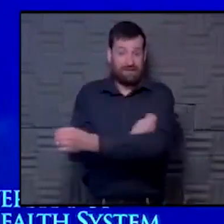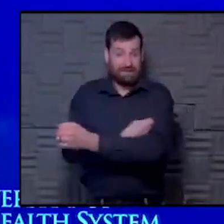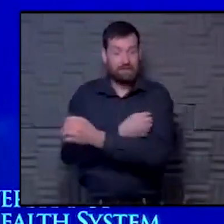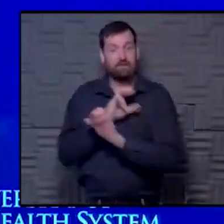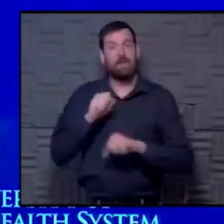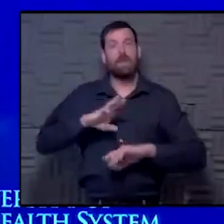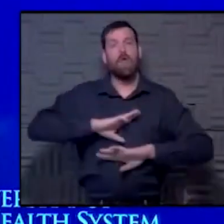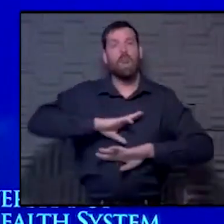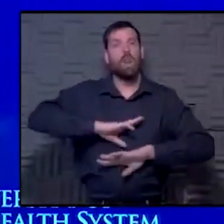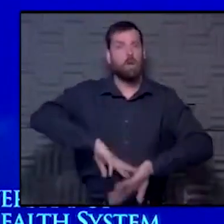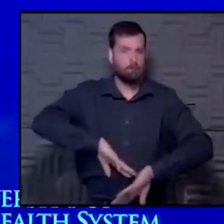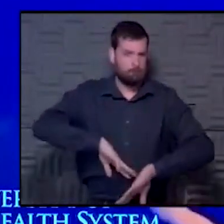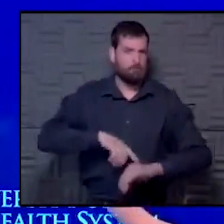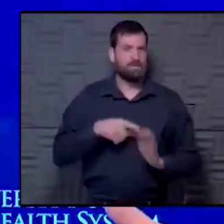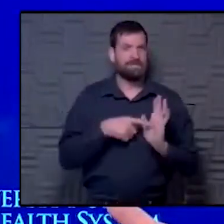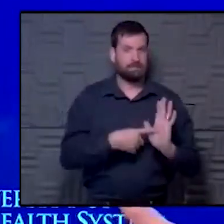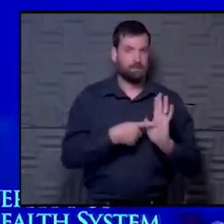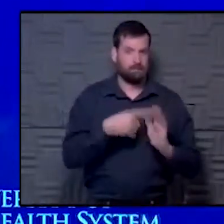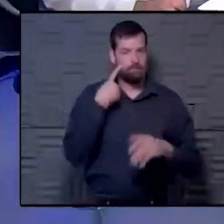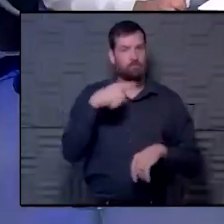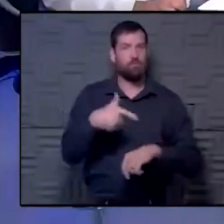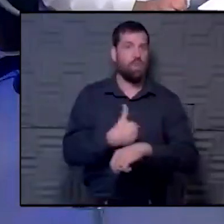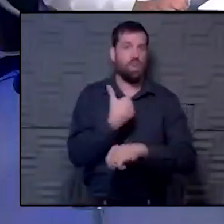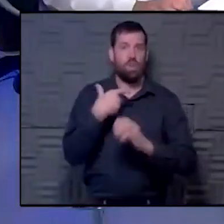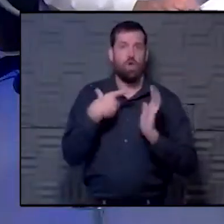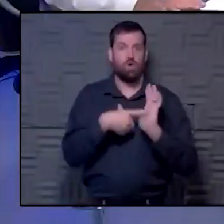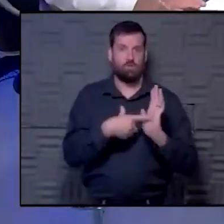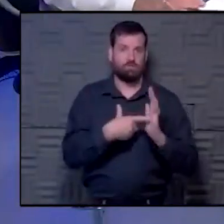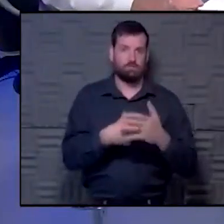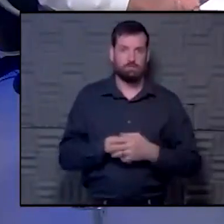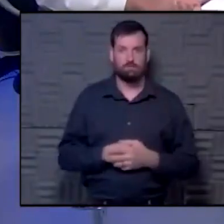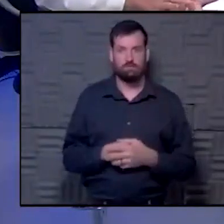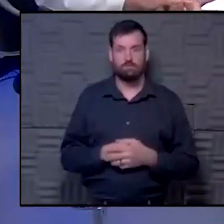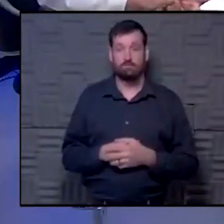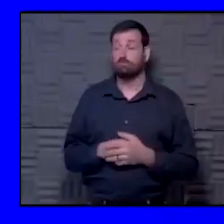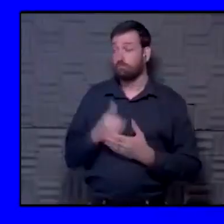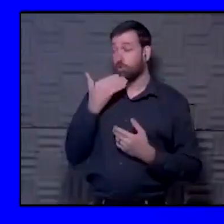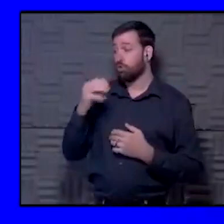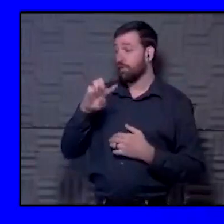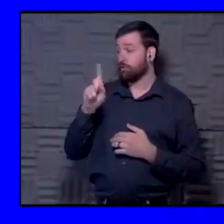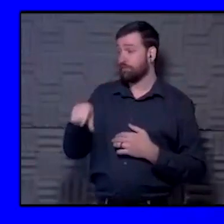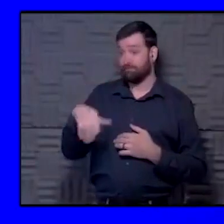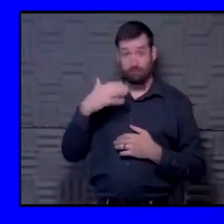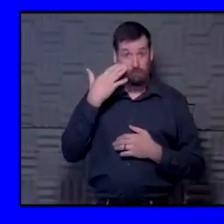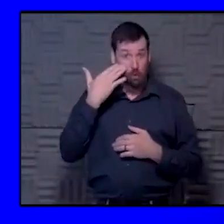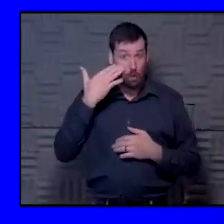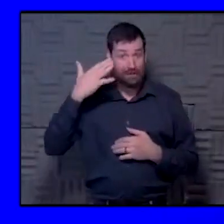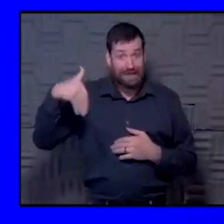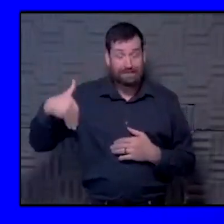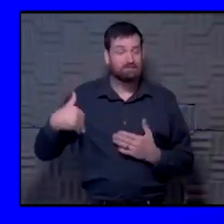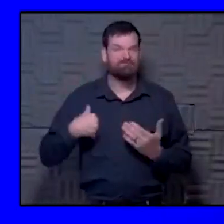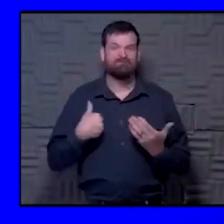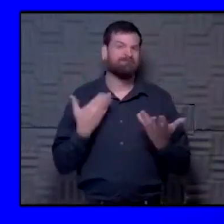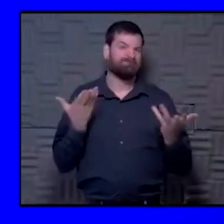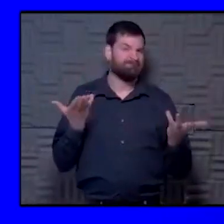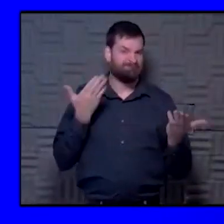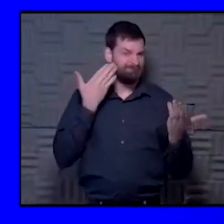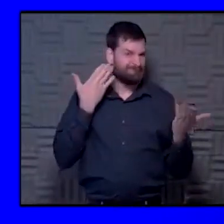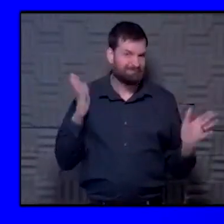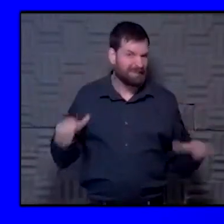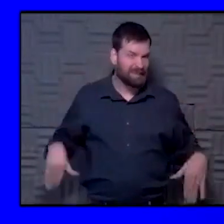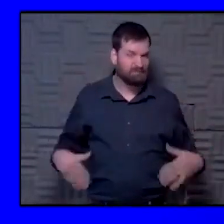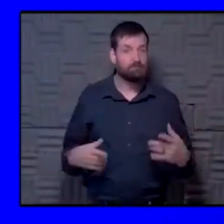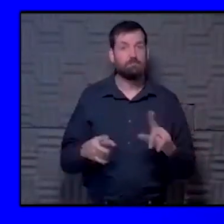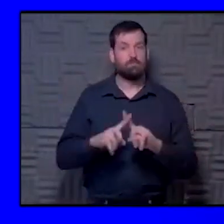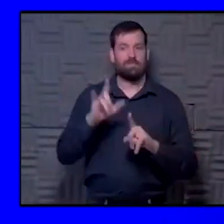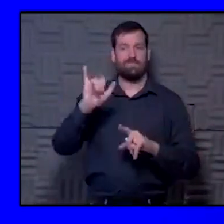ease the symptoms of Yeah, yeah. long haul syndrome. Yeah. Yeah, I mean, that's a good question. I don't think we know that yet. We would hope that if you did, again, even